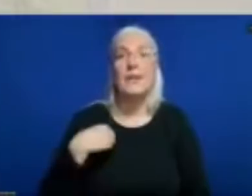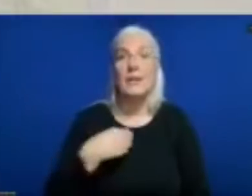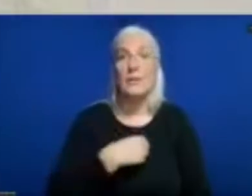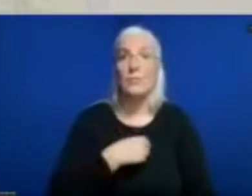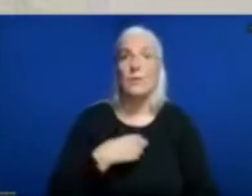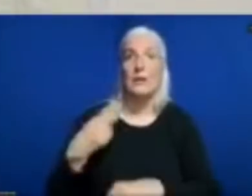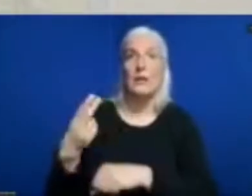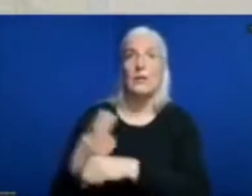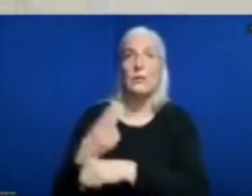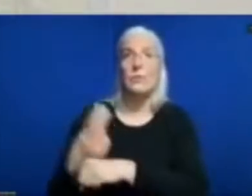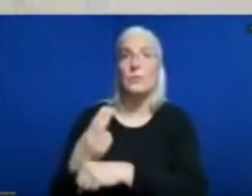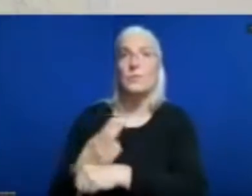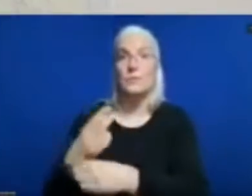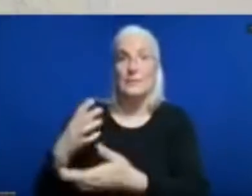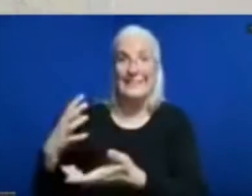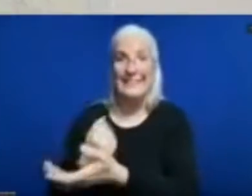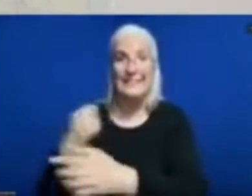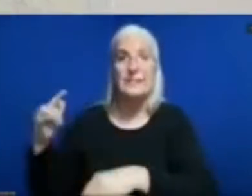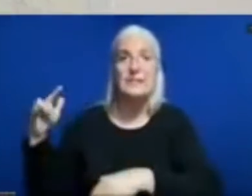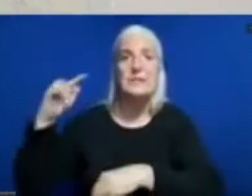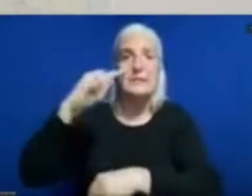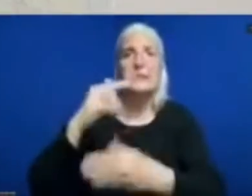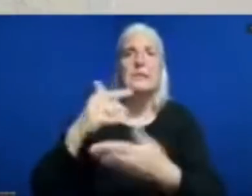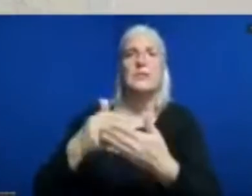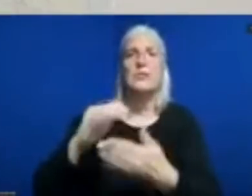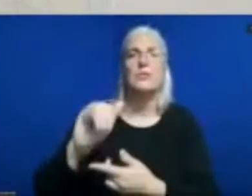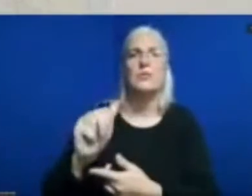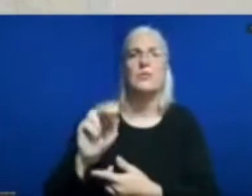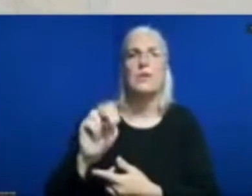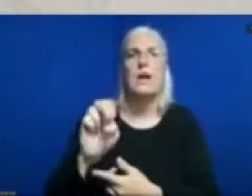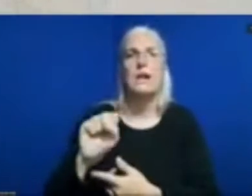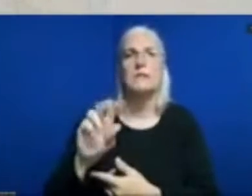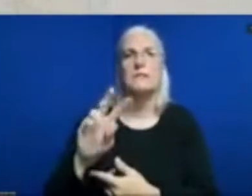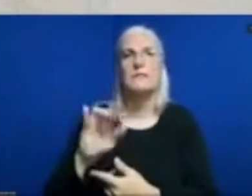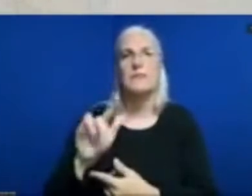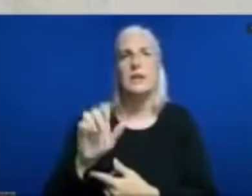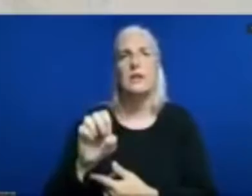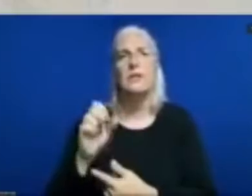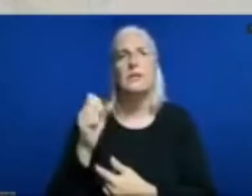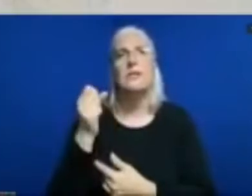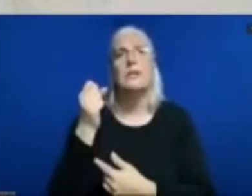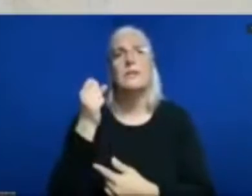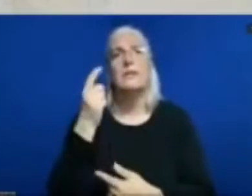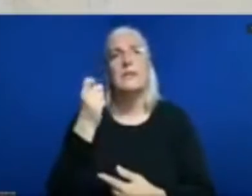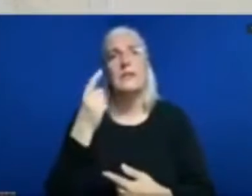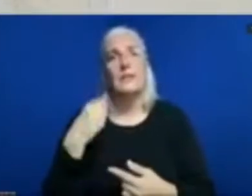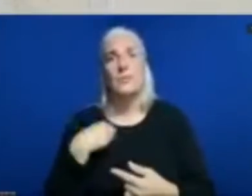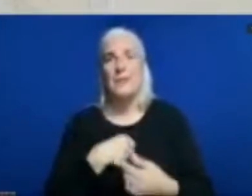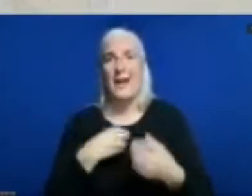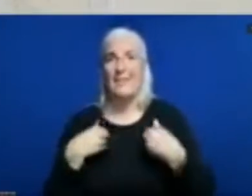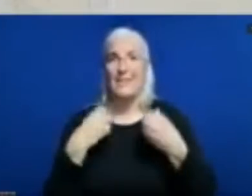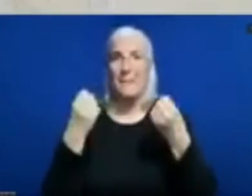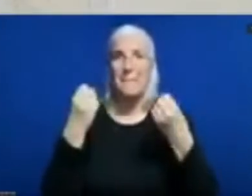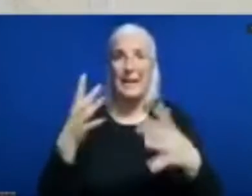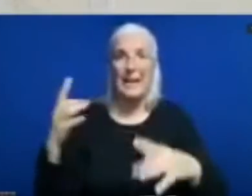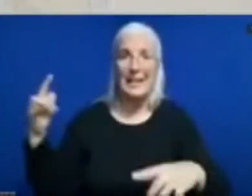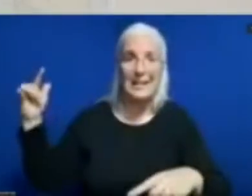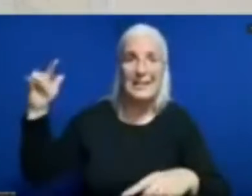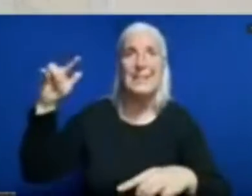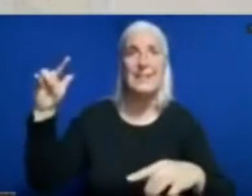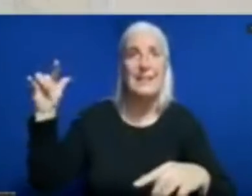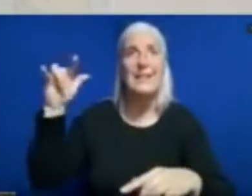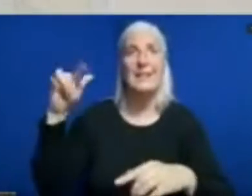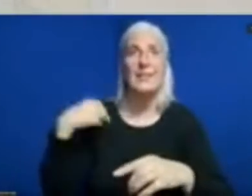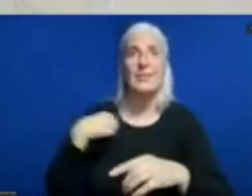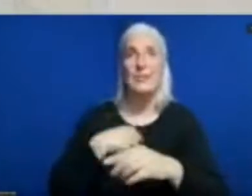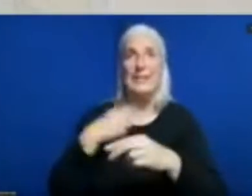fires throughout the state and those limited resources, fixed wing, they've had to allocate those. So when we have been allocated those